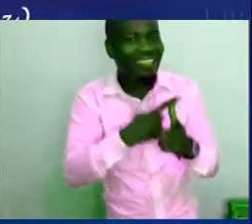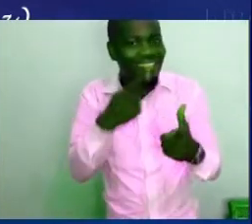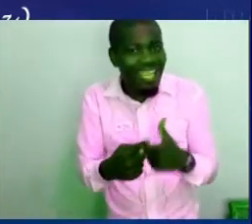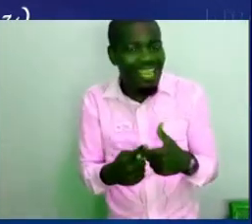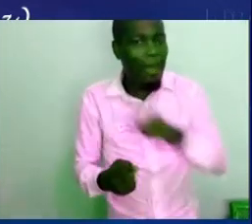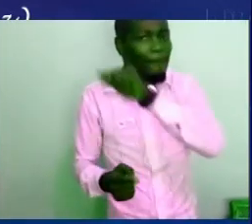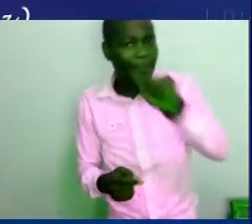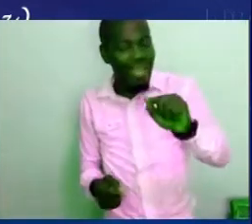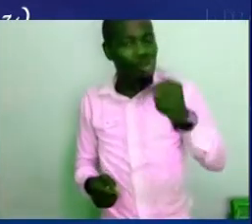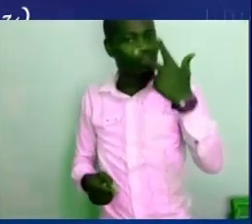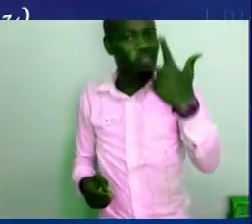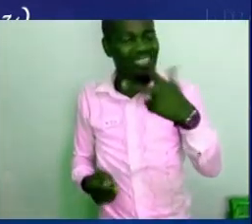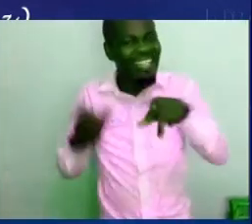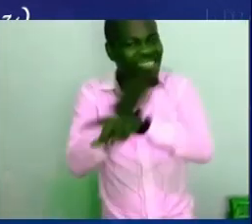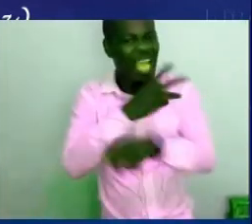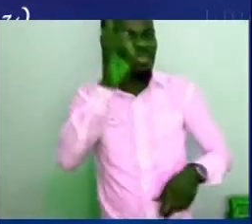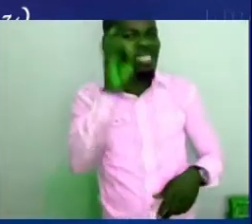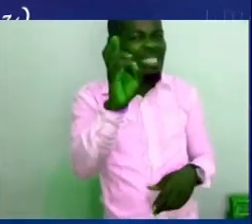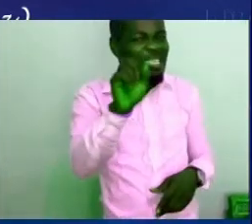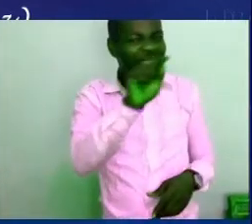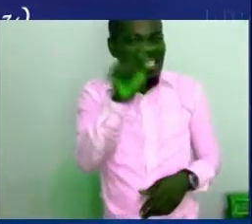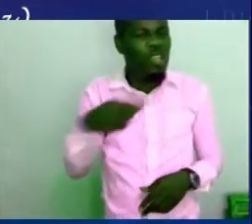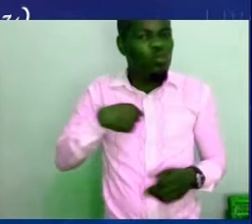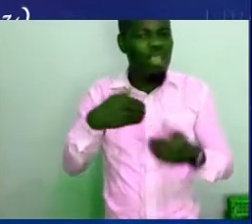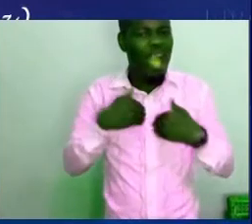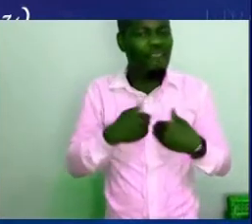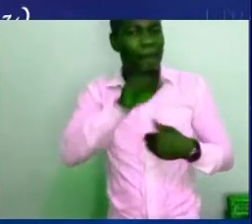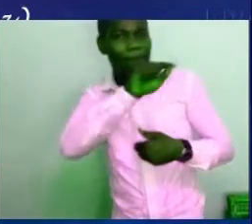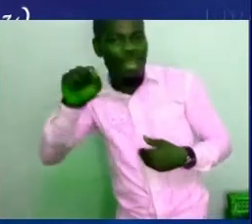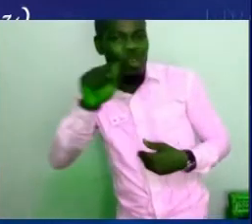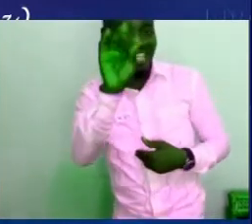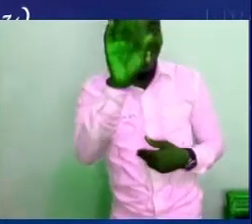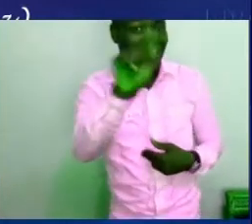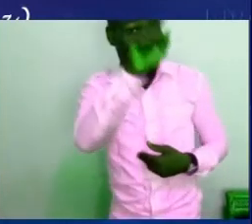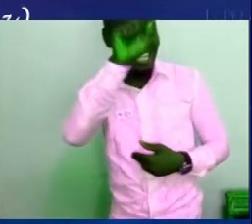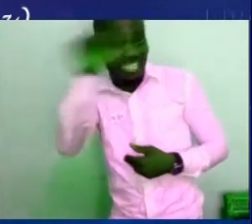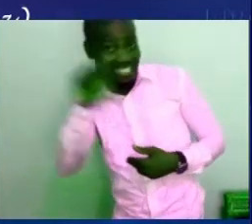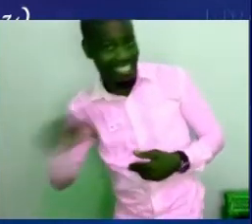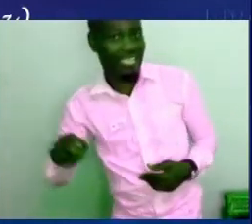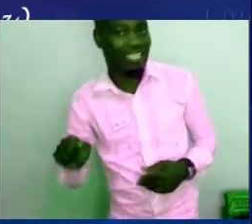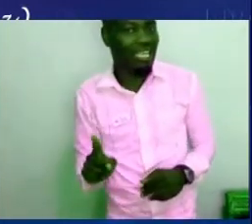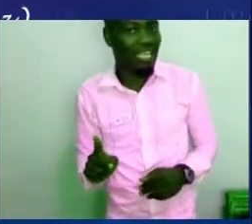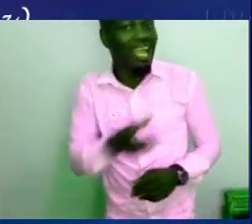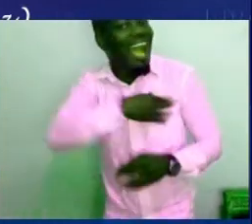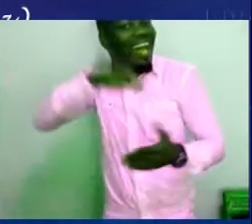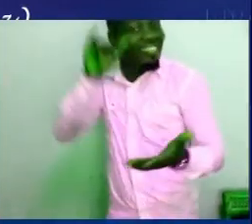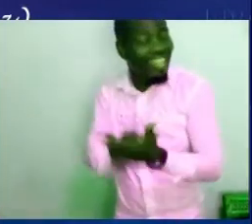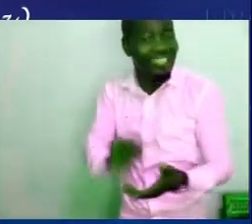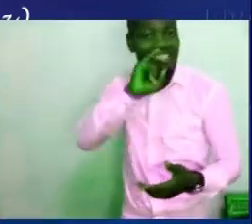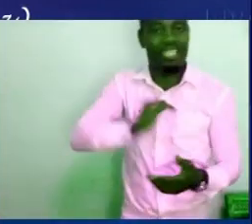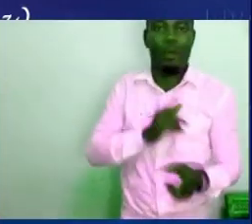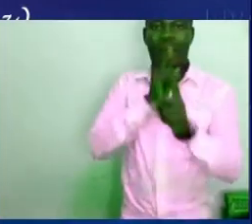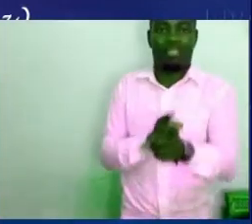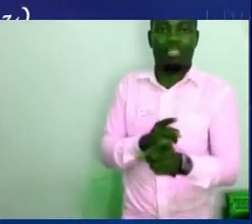minus 5, you have plus 15y, and then minus 3 times 6z, we have minus